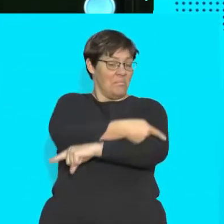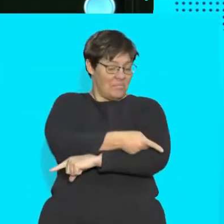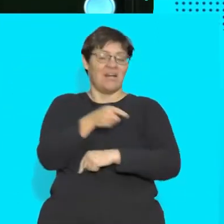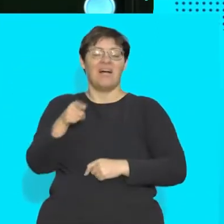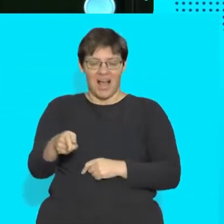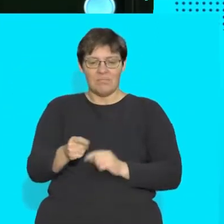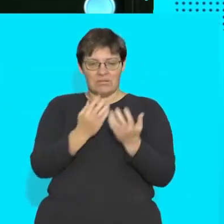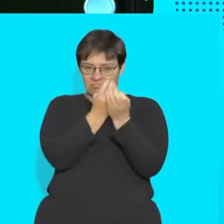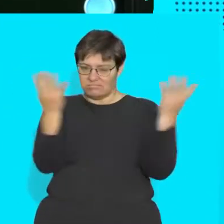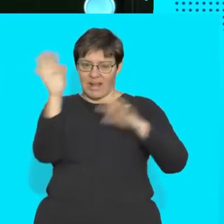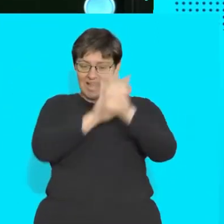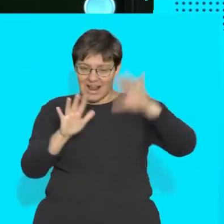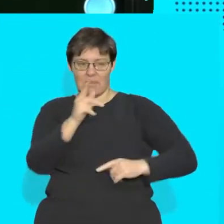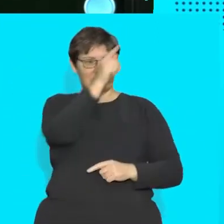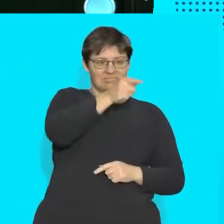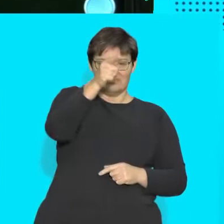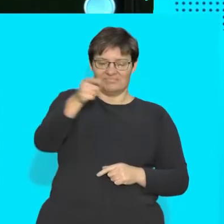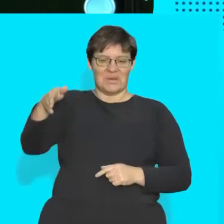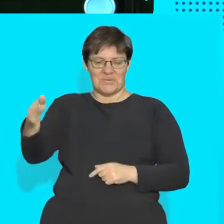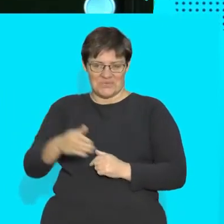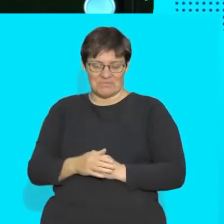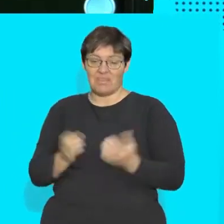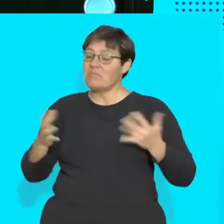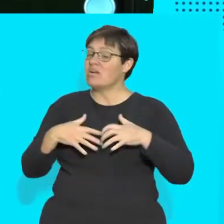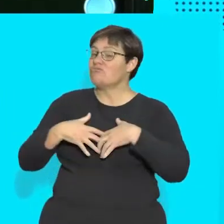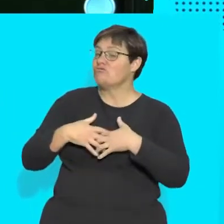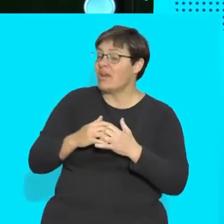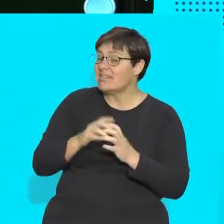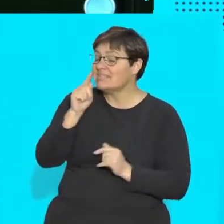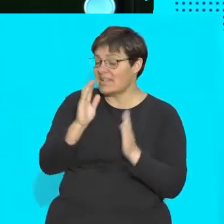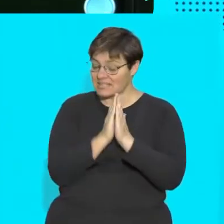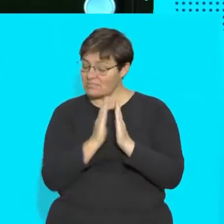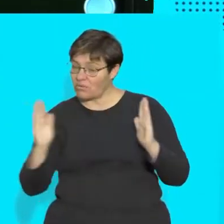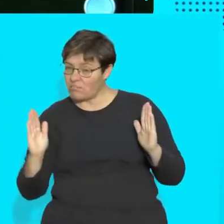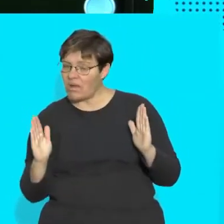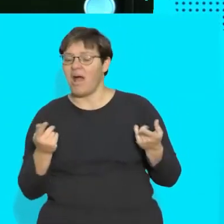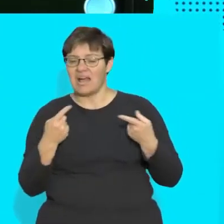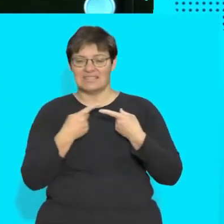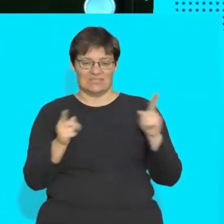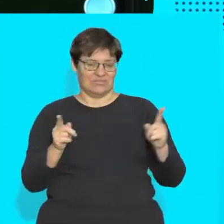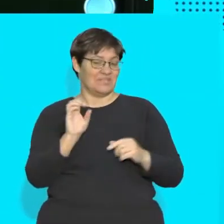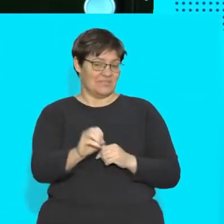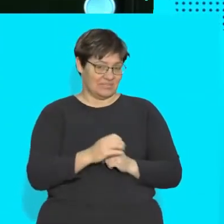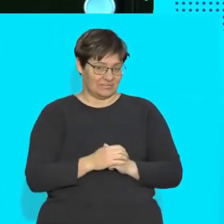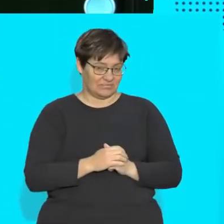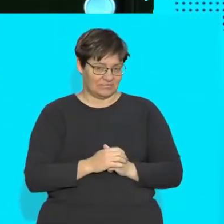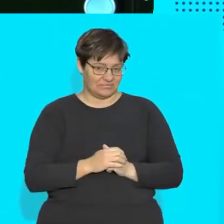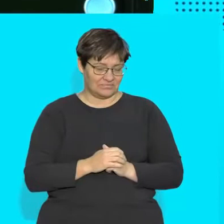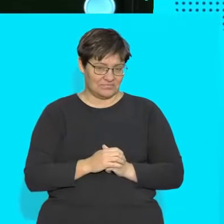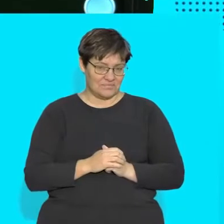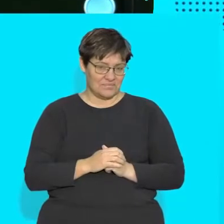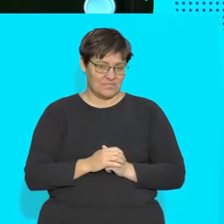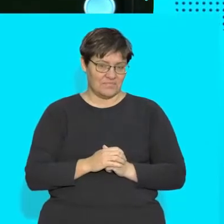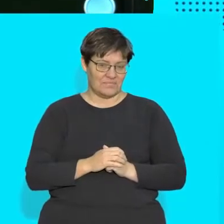these spectrums is the difference. So how do we get them to give us these patterns? That's the